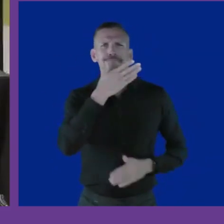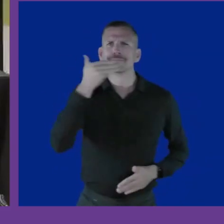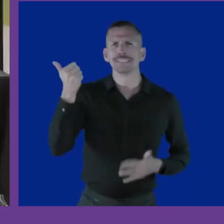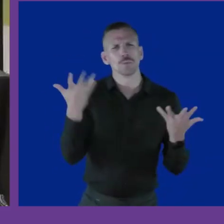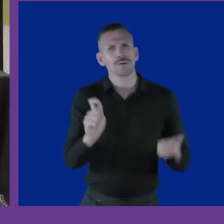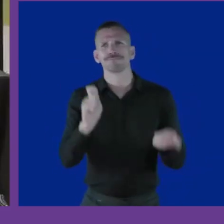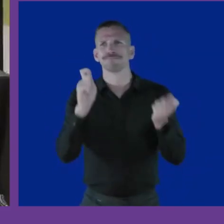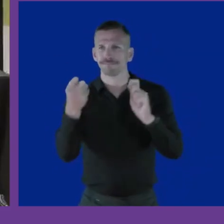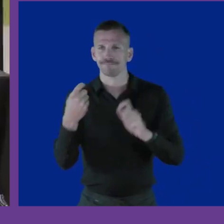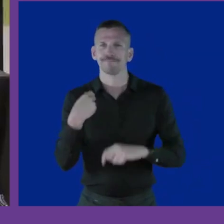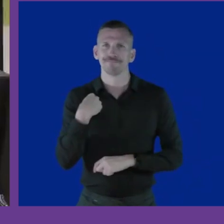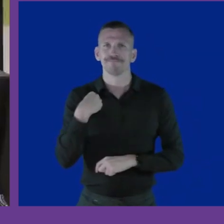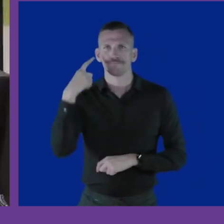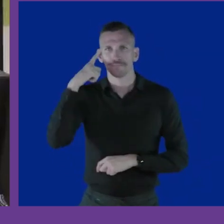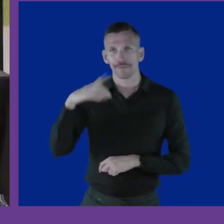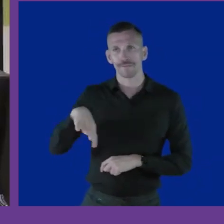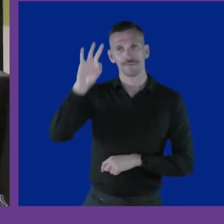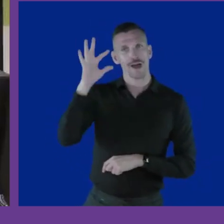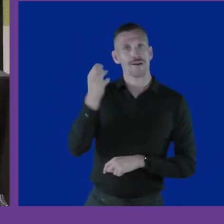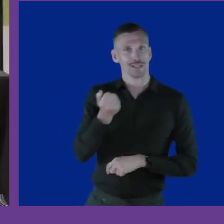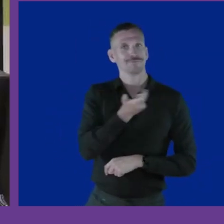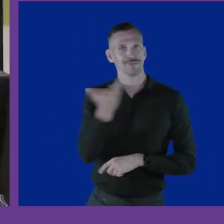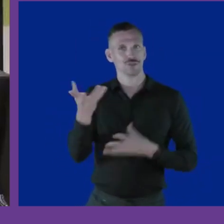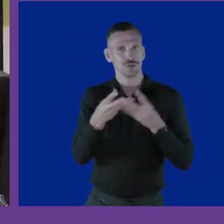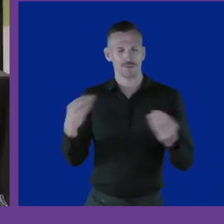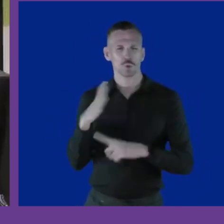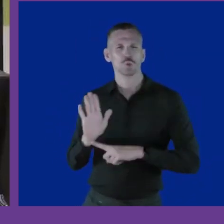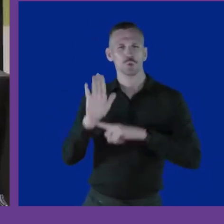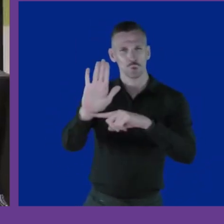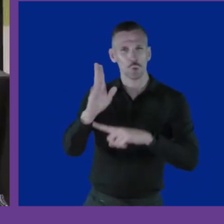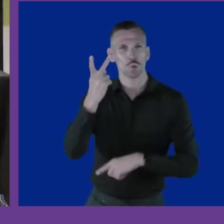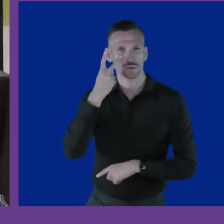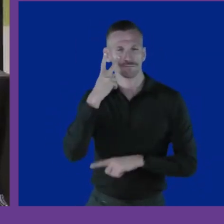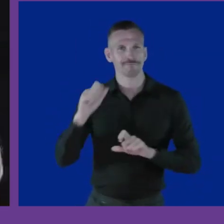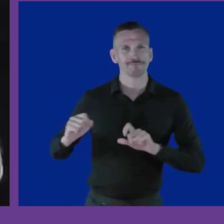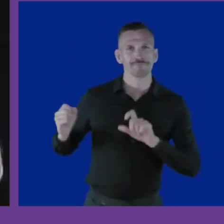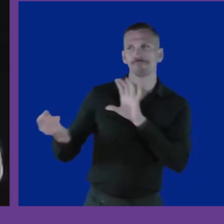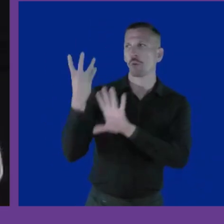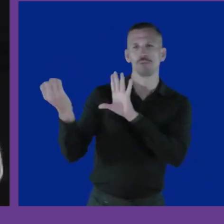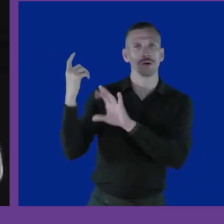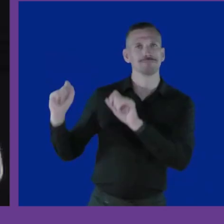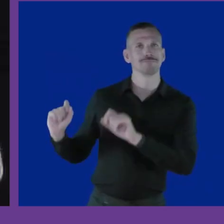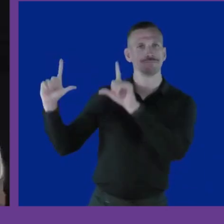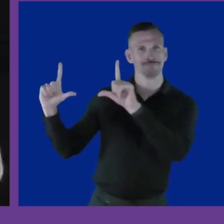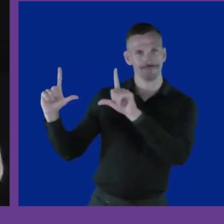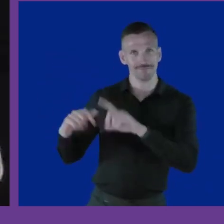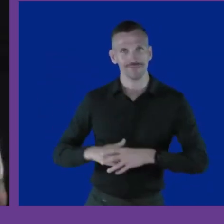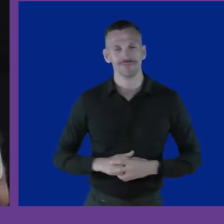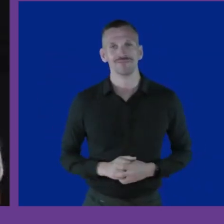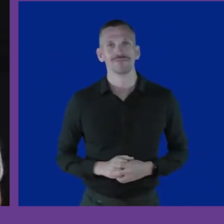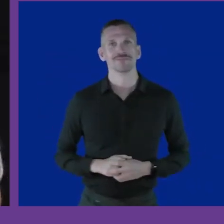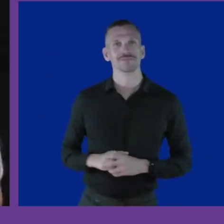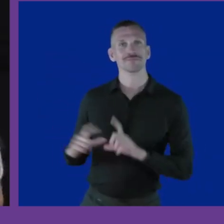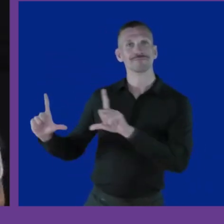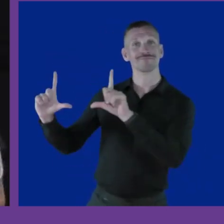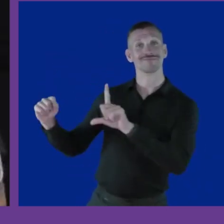yeah, so I wanted to bring a demo, but this demo was actually made for locker boxes. Do you have them, like parcel lockers and things